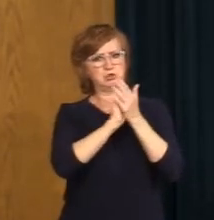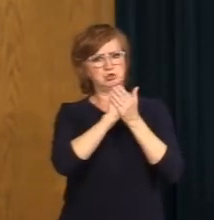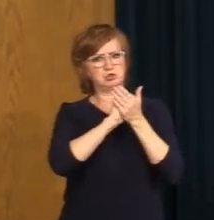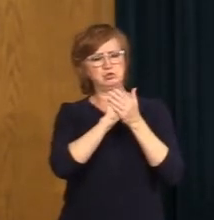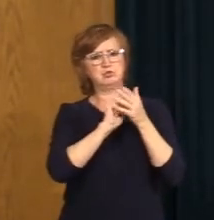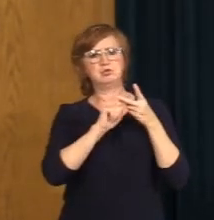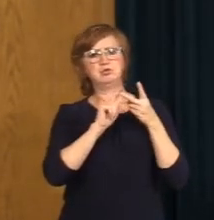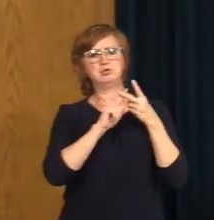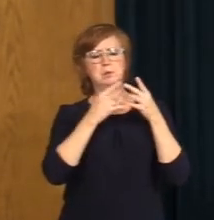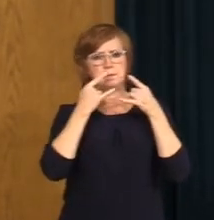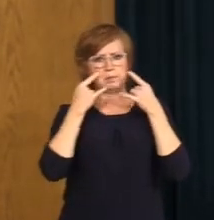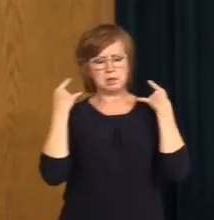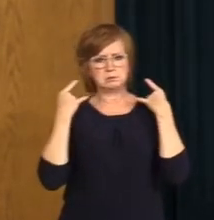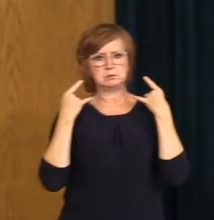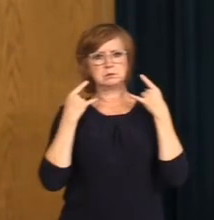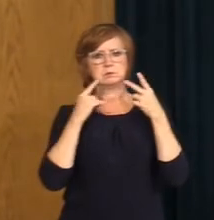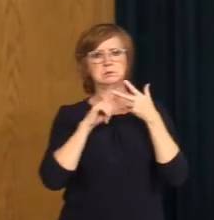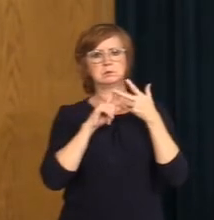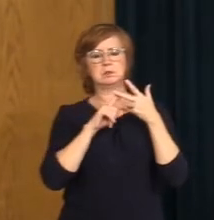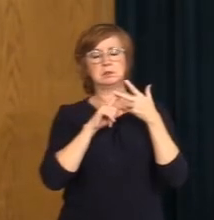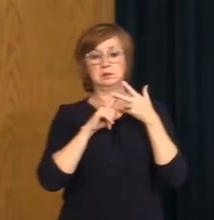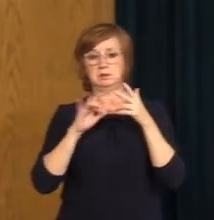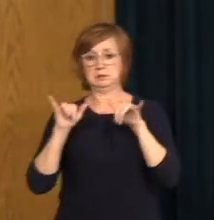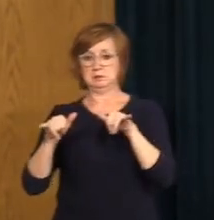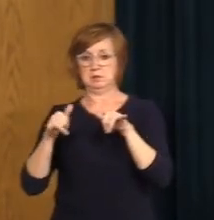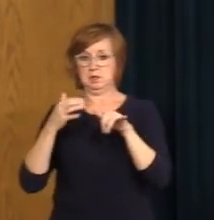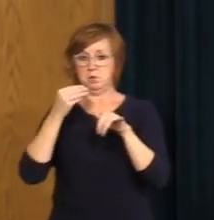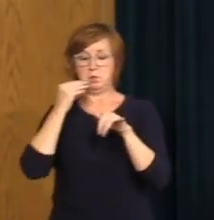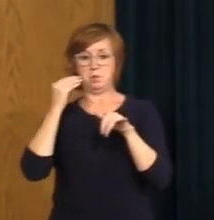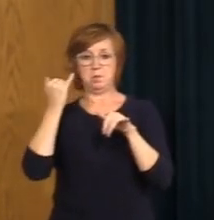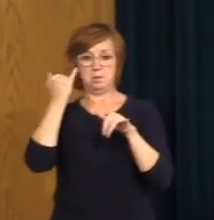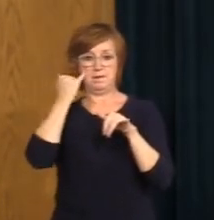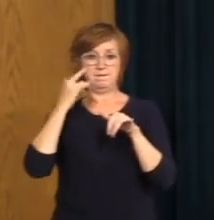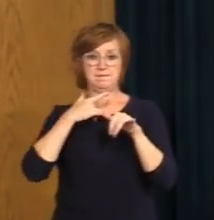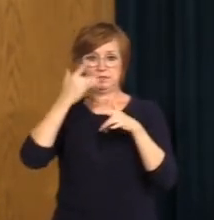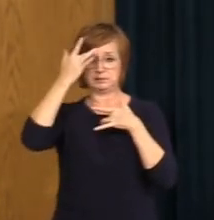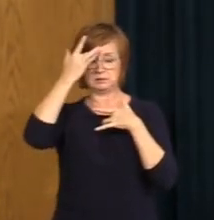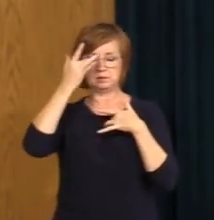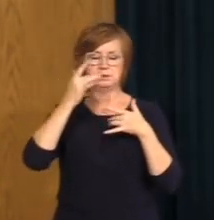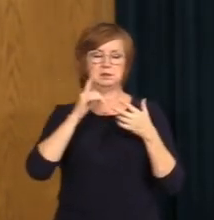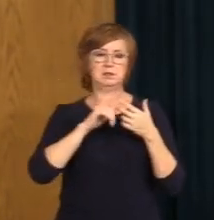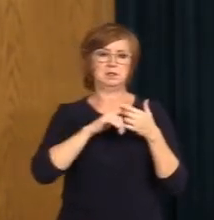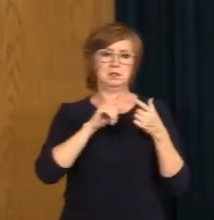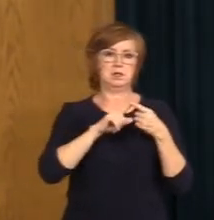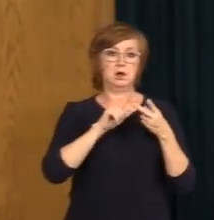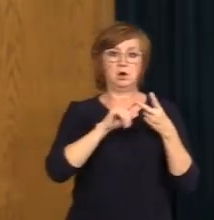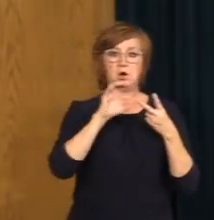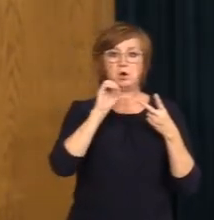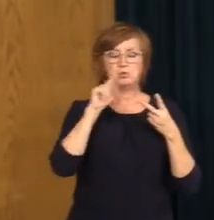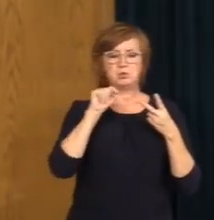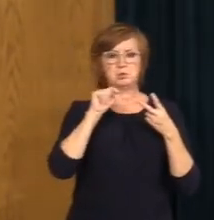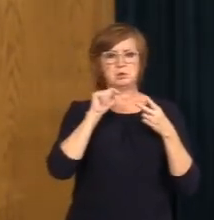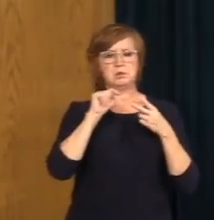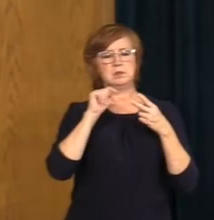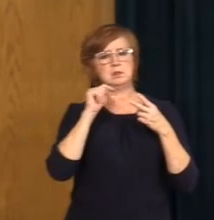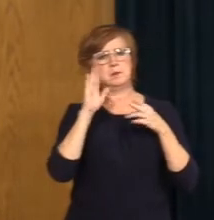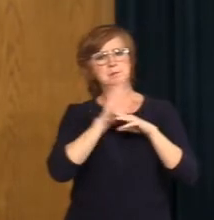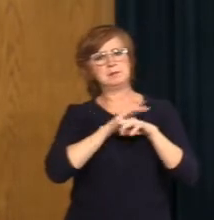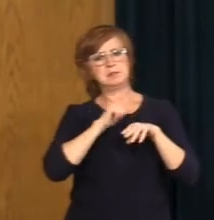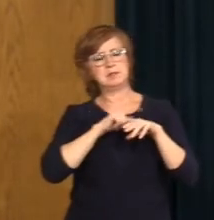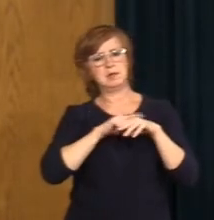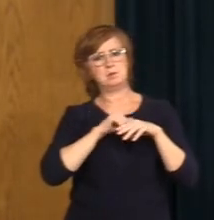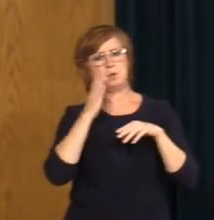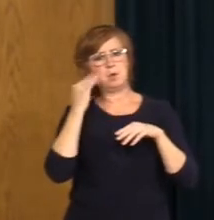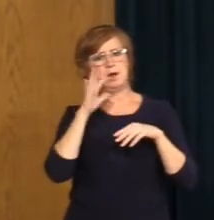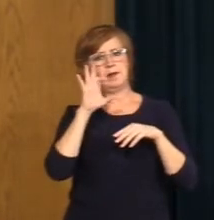where appropriate are going to be essential. And finally, I would say that October is a busy month with flu vaccination starting, a